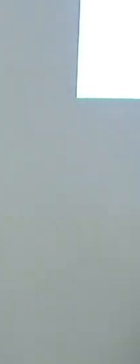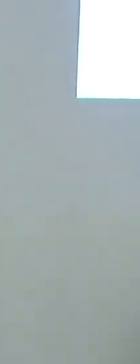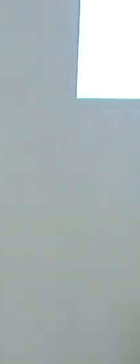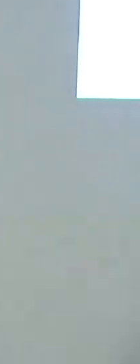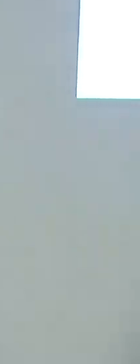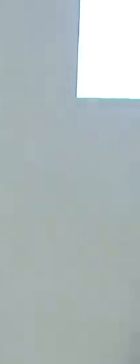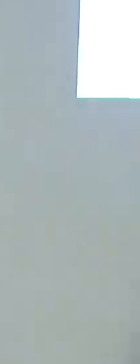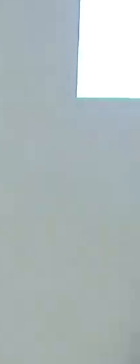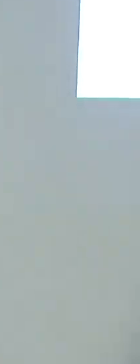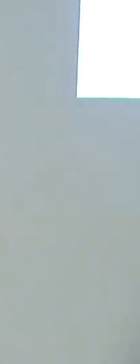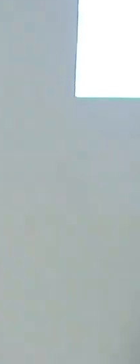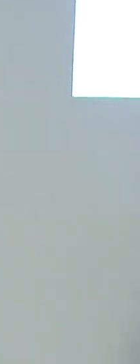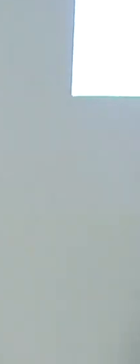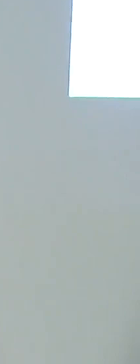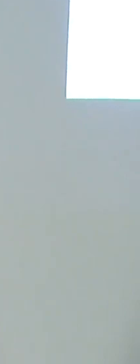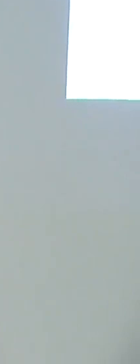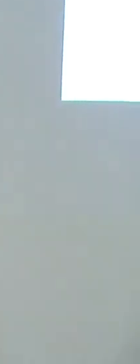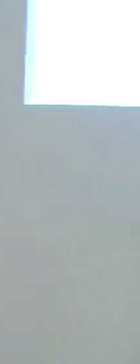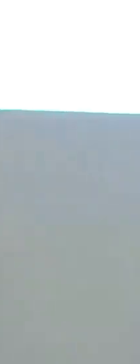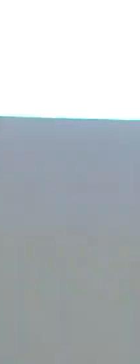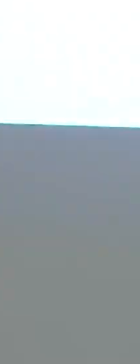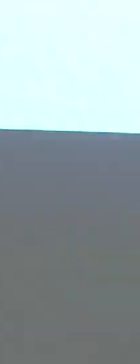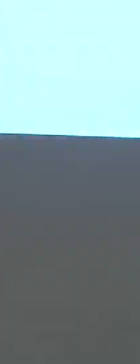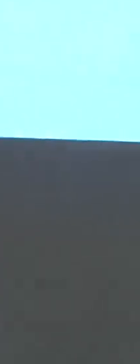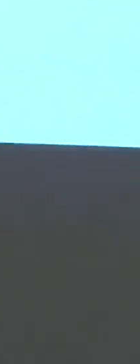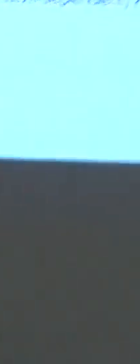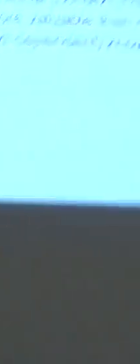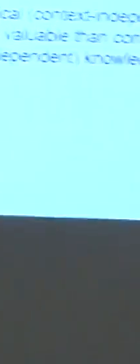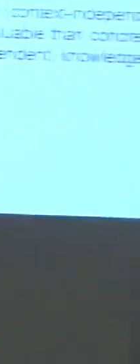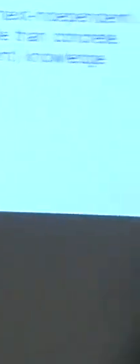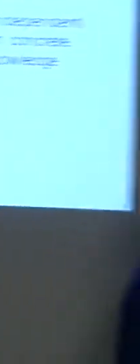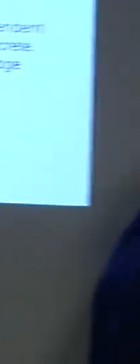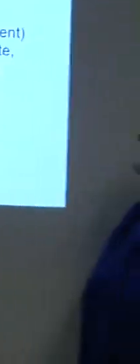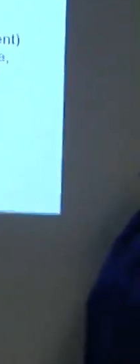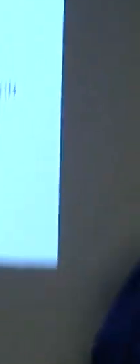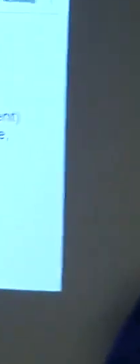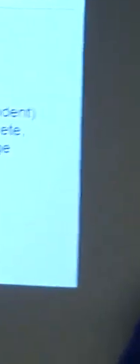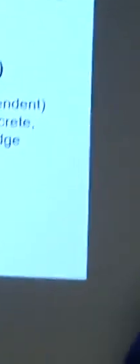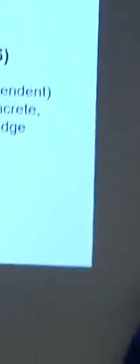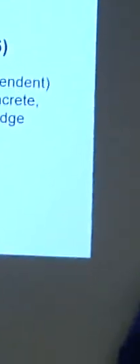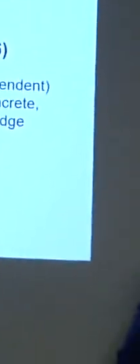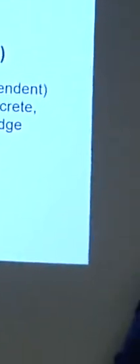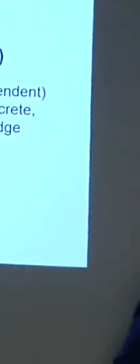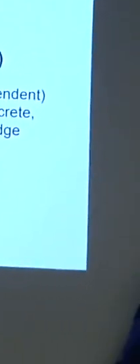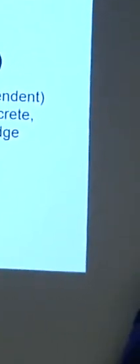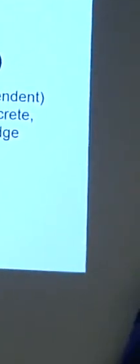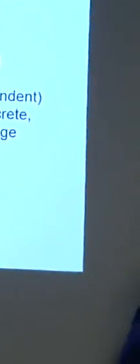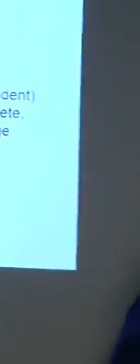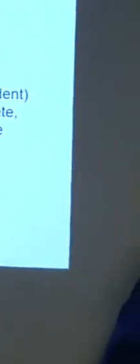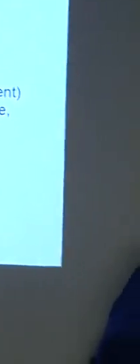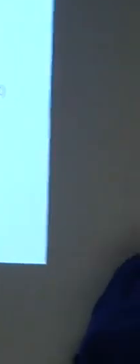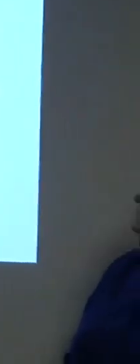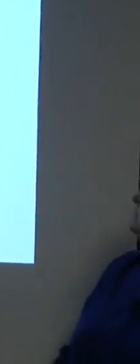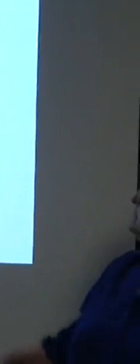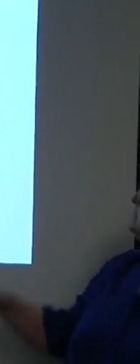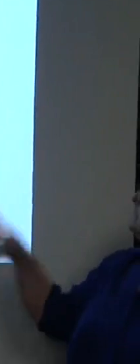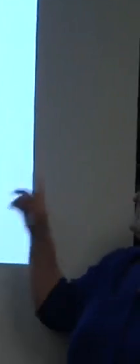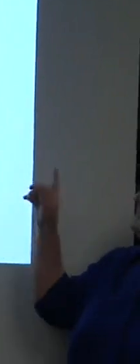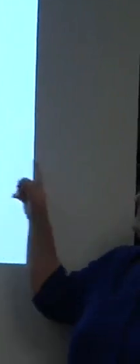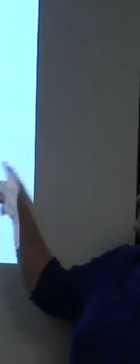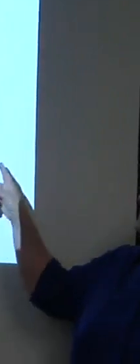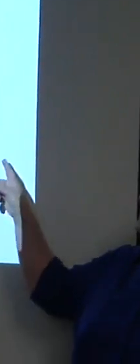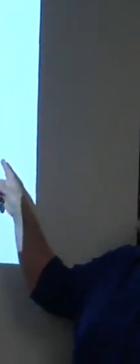walk through this. All right, so thinking about the myths in general. So one of them is the idea that if we present to them